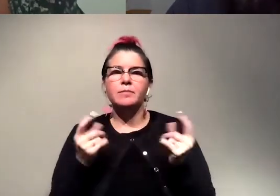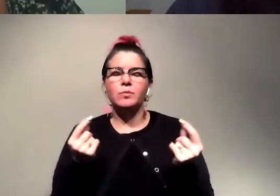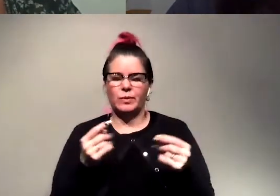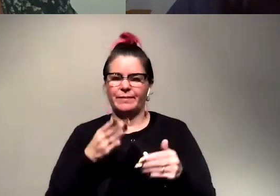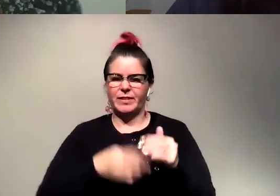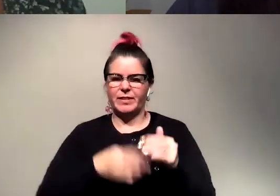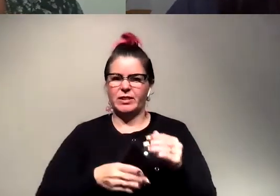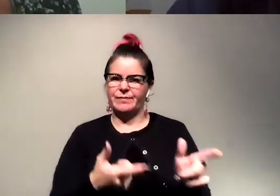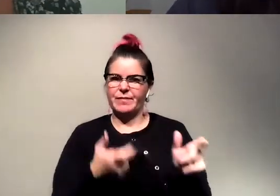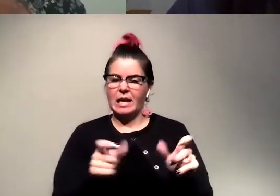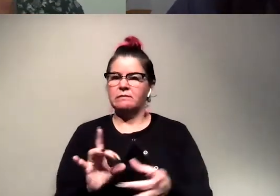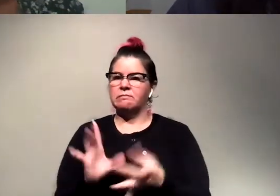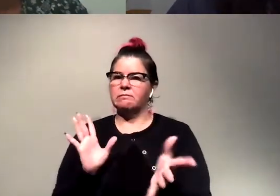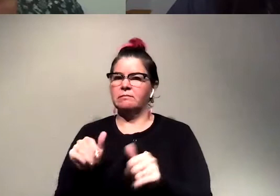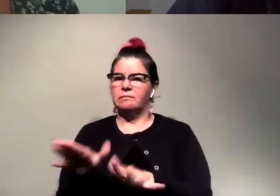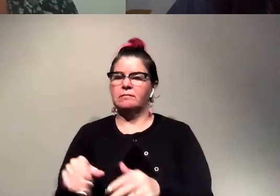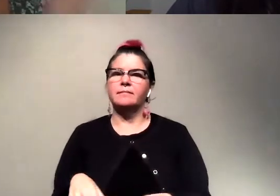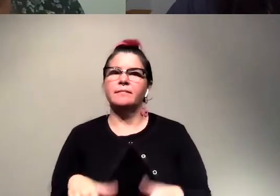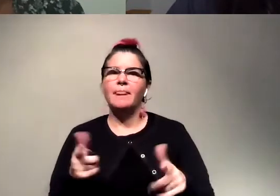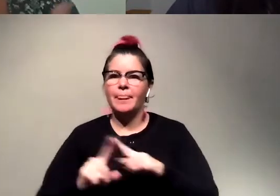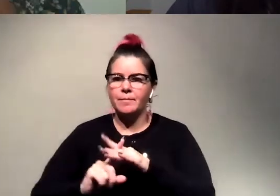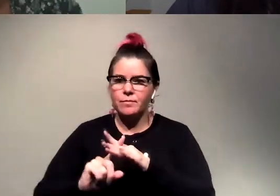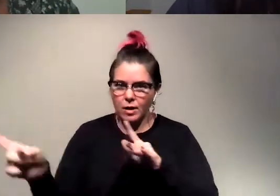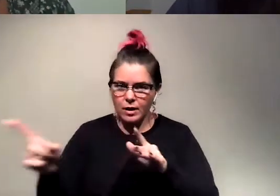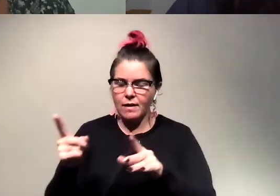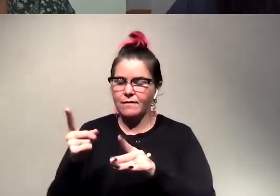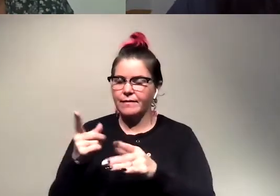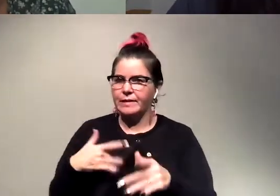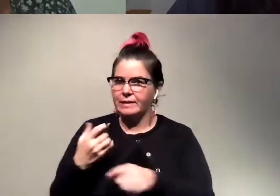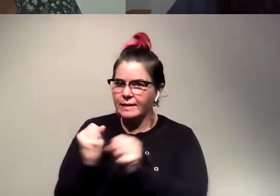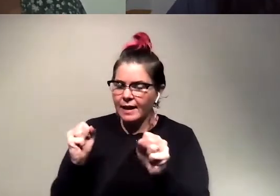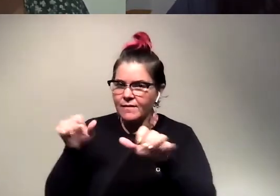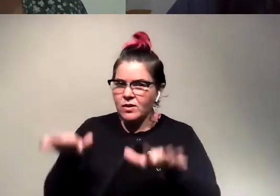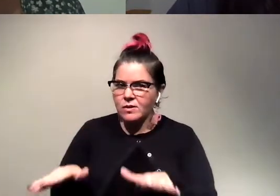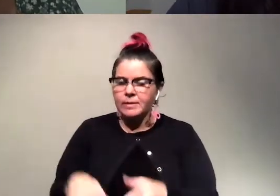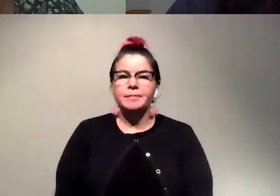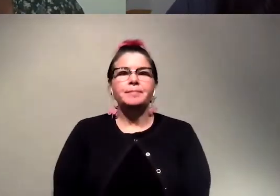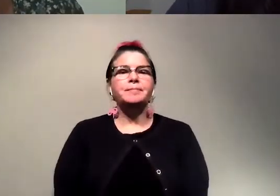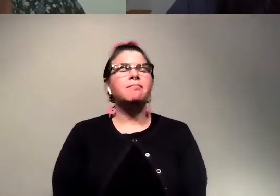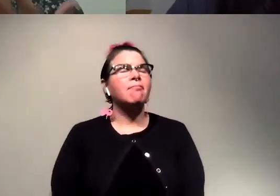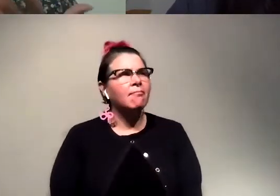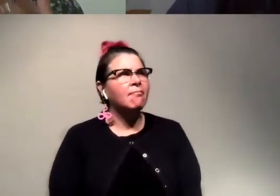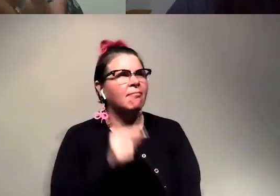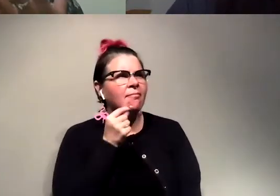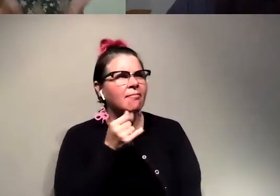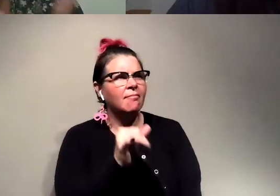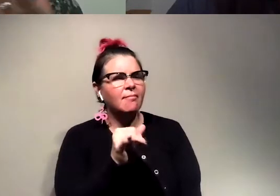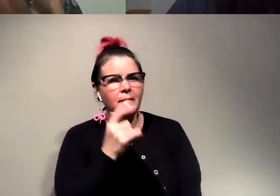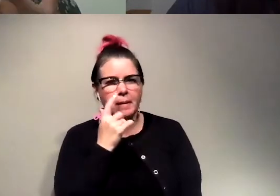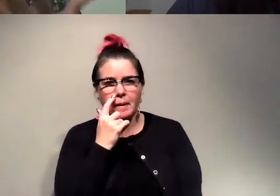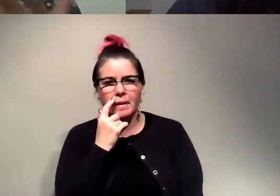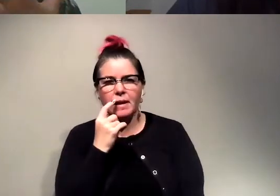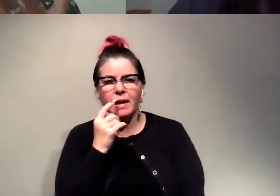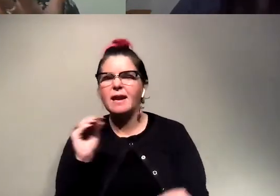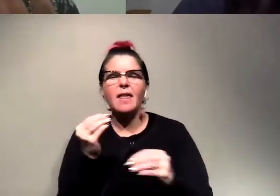and let them go so that they can run off and be safe and calm down and all of that. Cool. You don't have anything on your hands because a lot